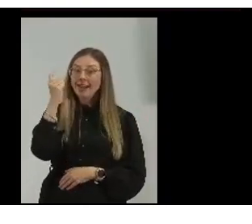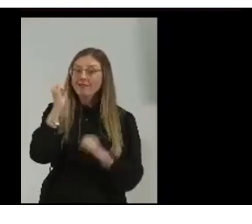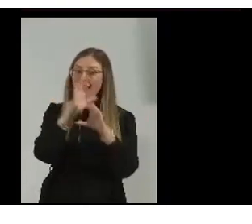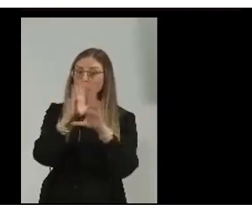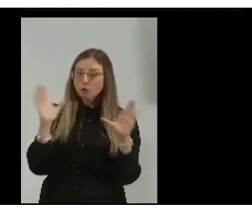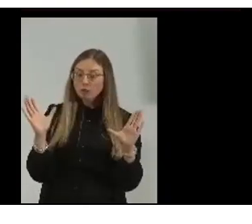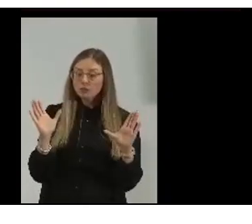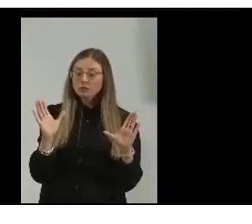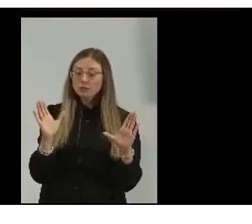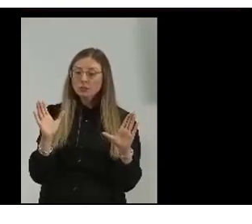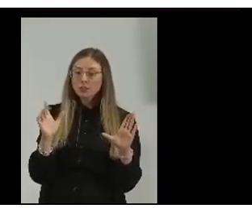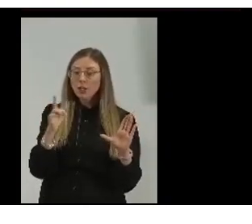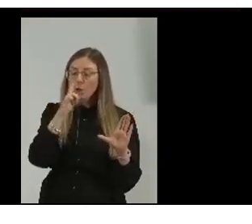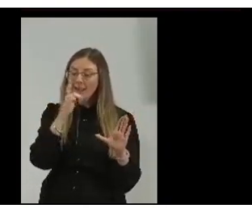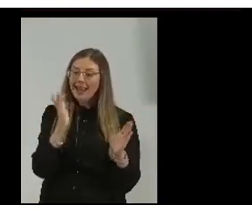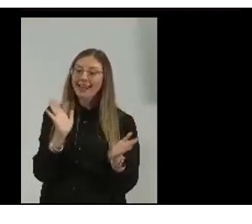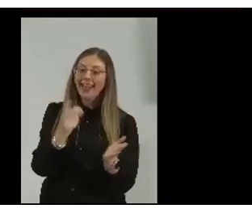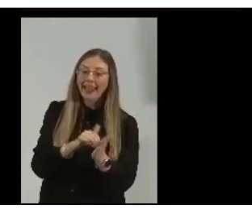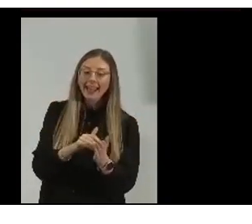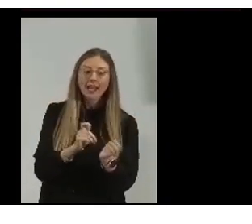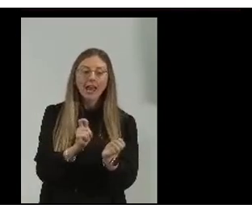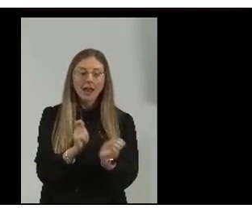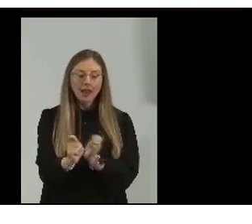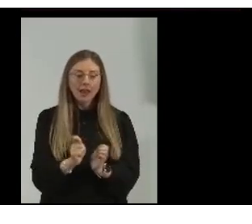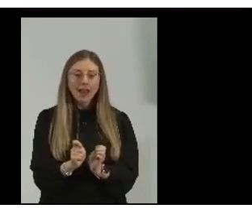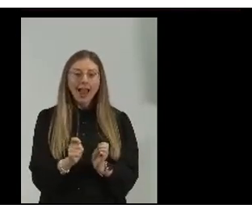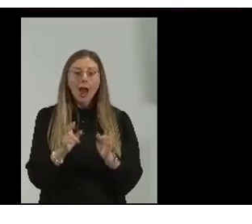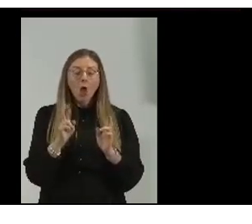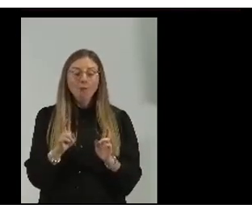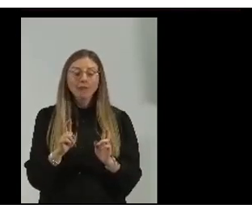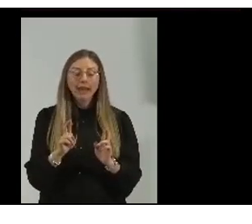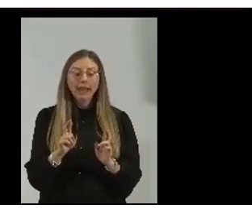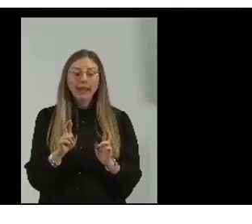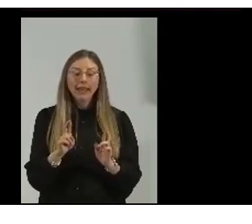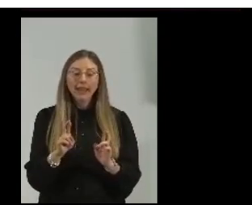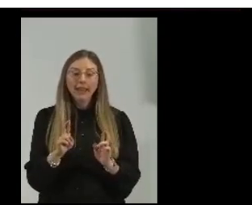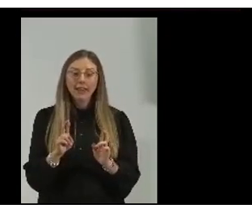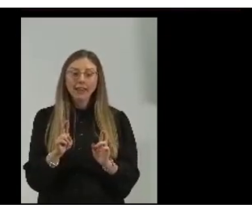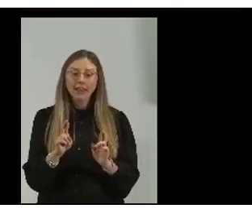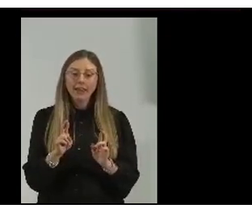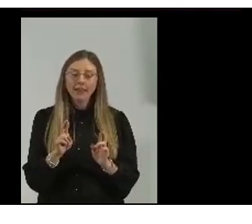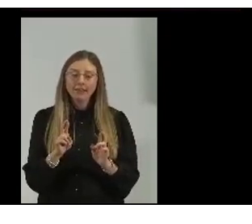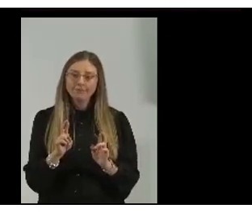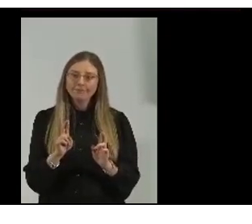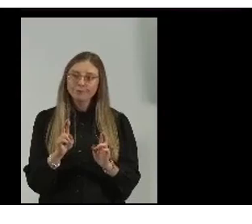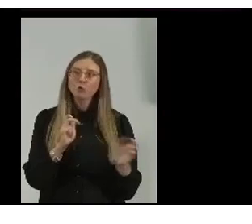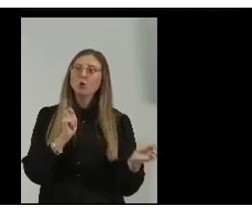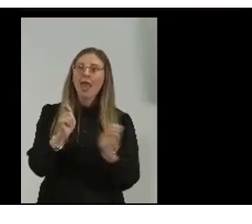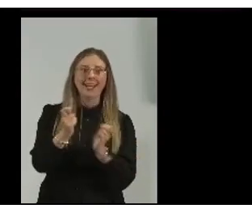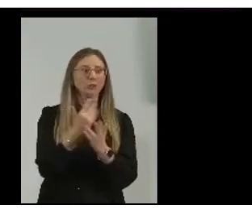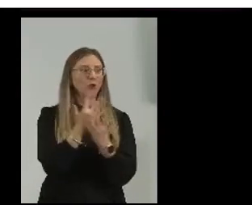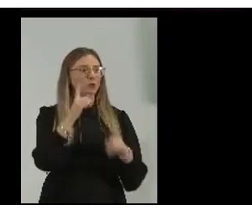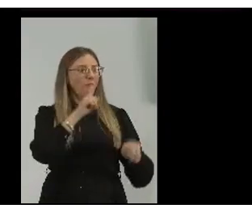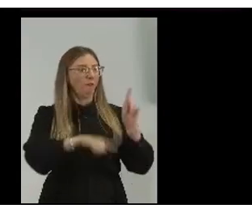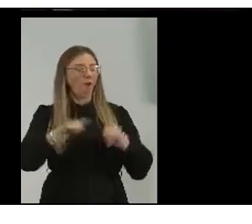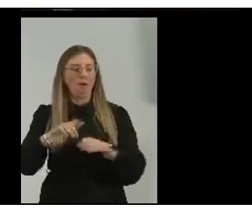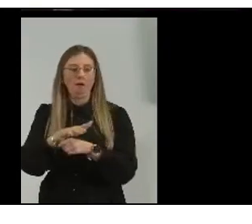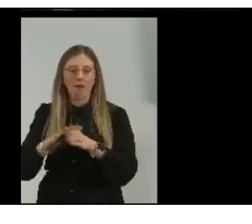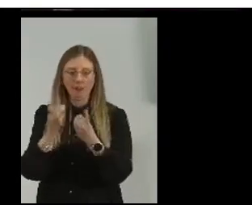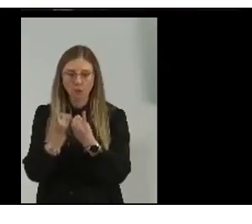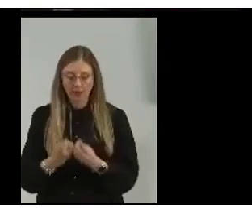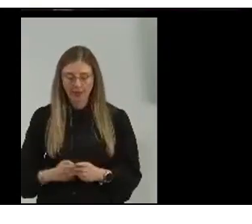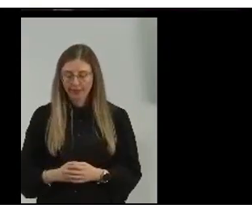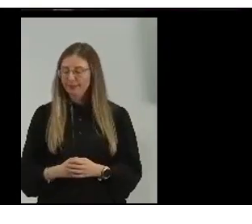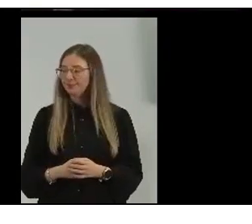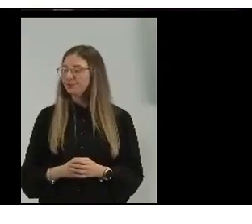are able to come in, adapt, and leapfrog, and maybe innovate around other things. So thank you. Back to you, Robin.